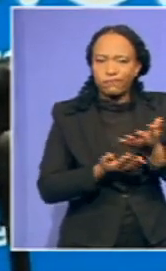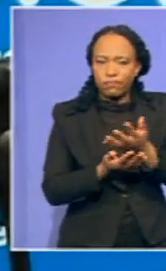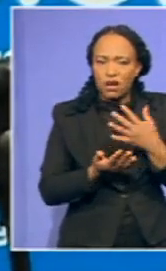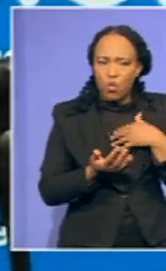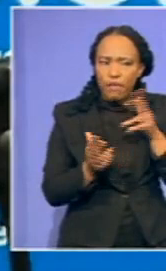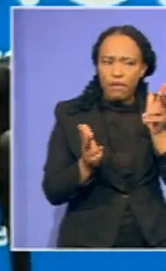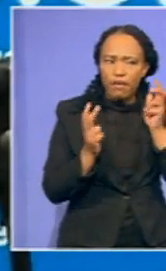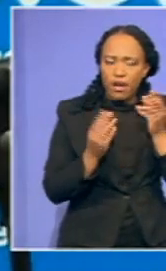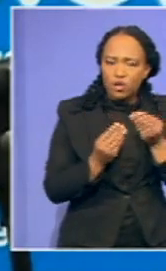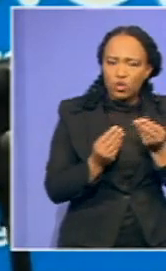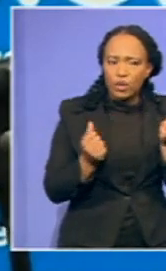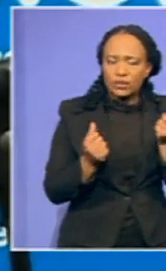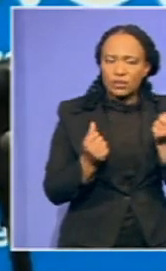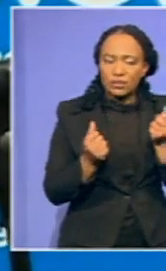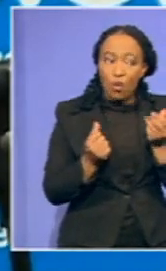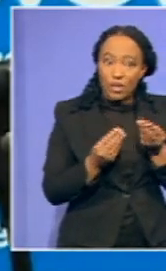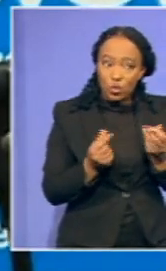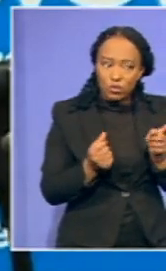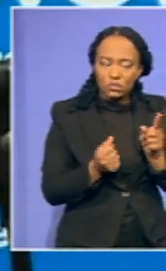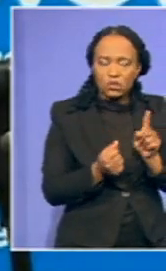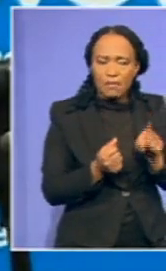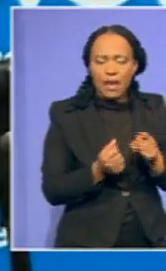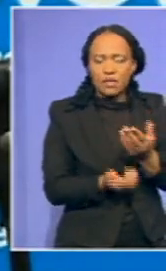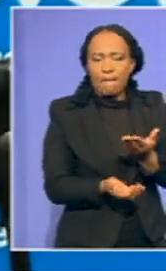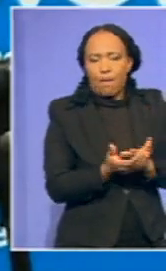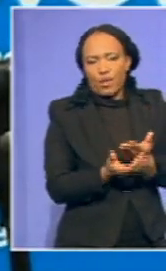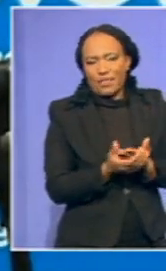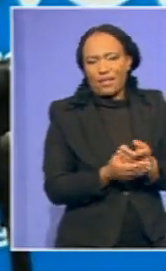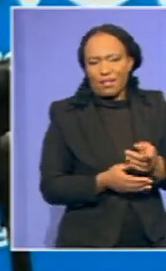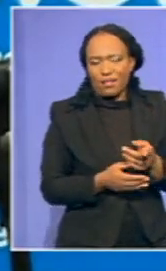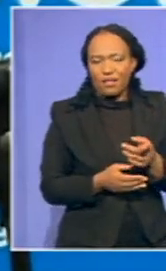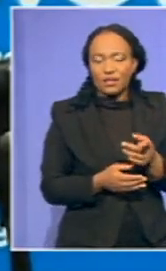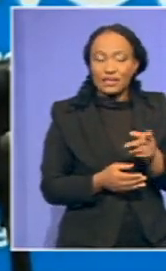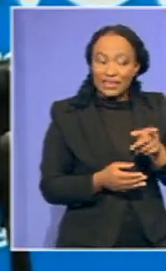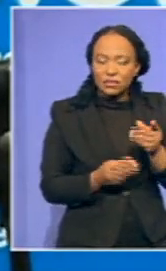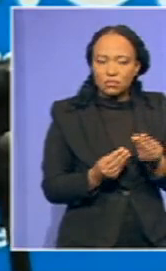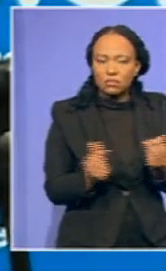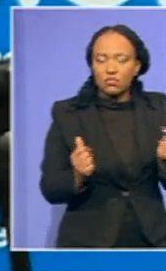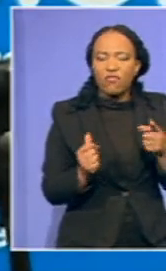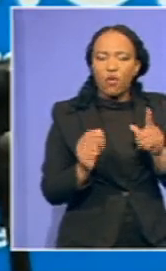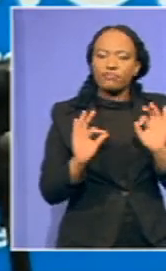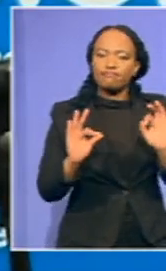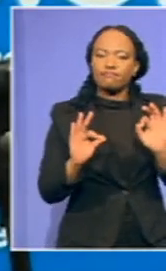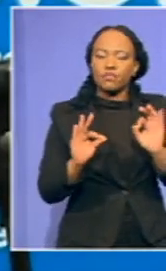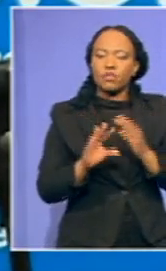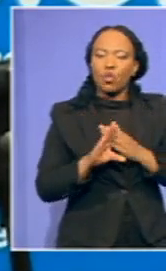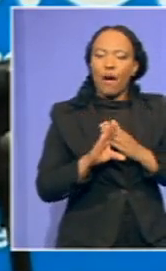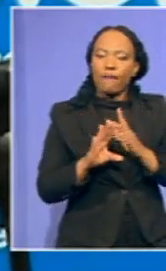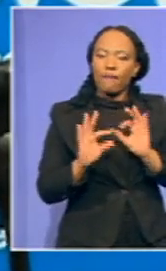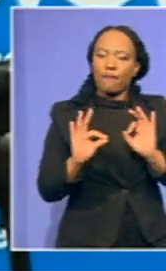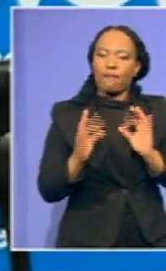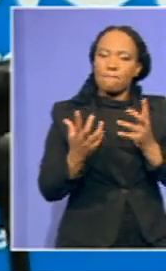solutions, but the solutions must be viable. The solutions must work for the community. And as they begin not to